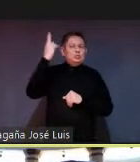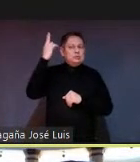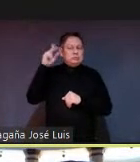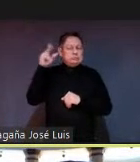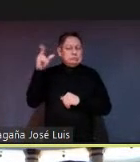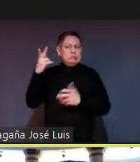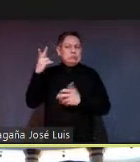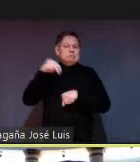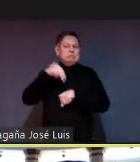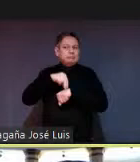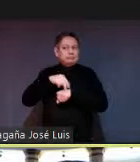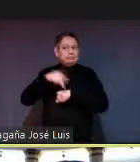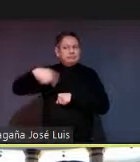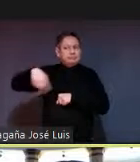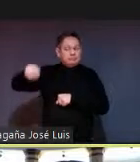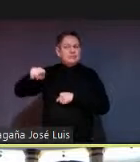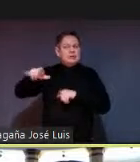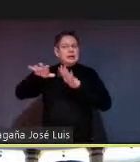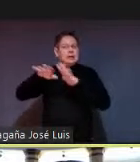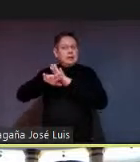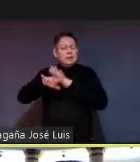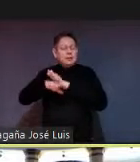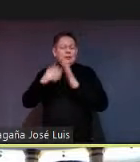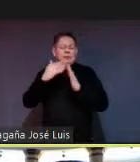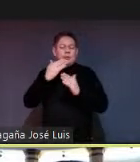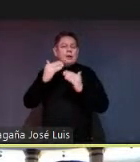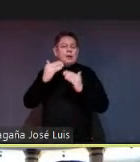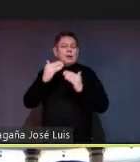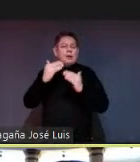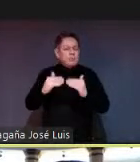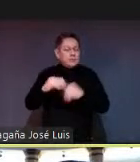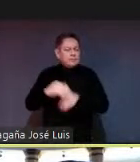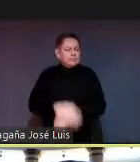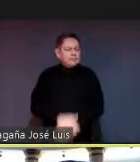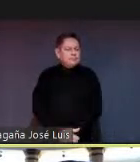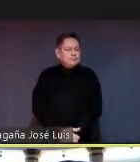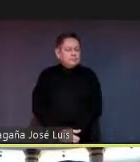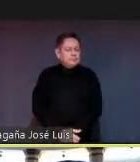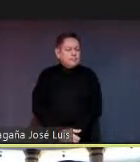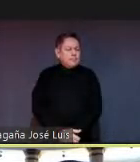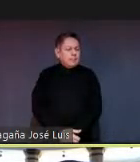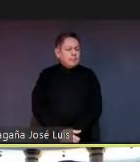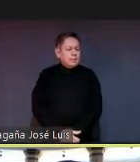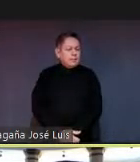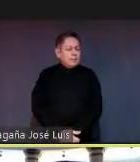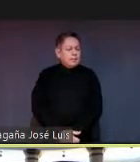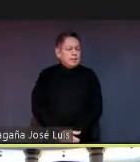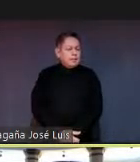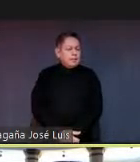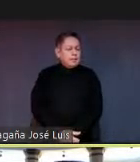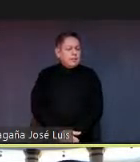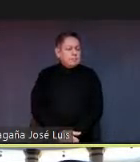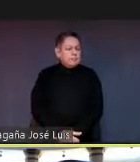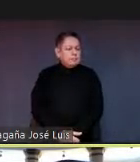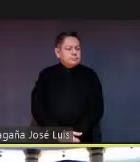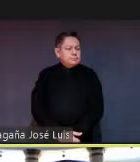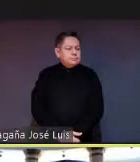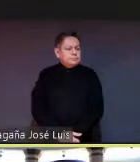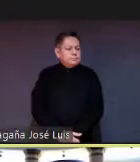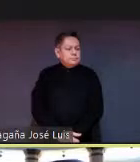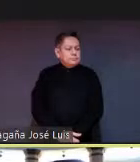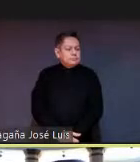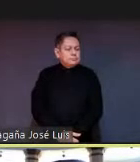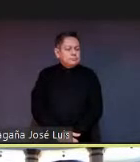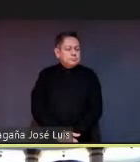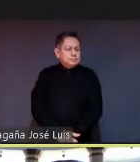school, propose a project of ongoing improvement. And these are the various stages that we went through.